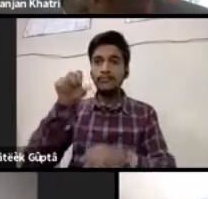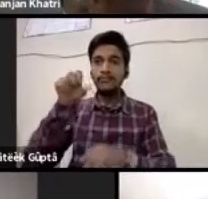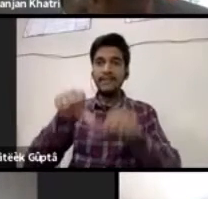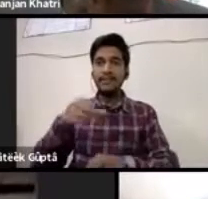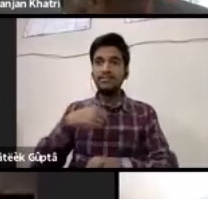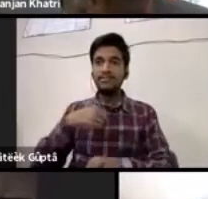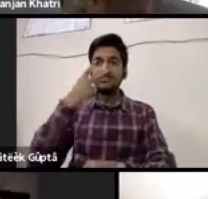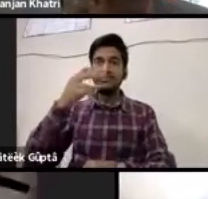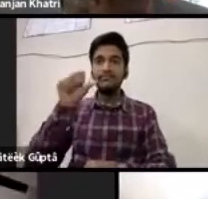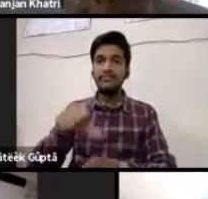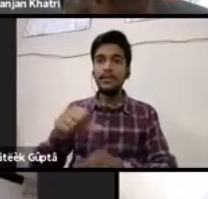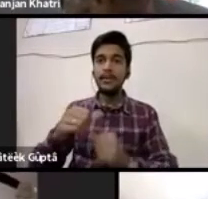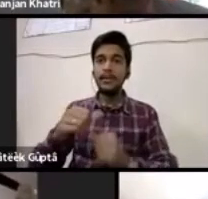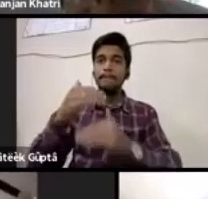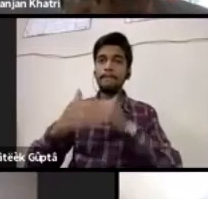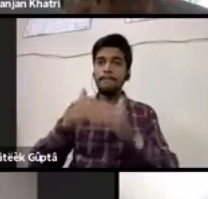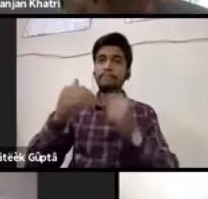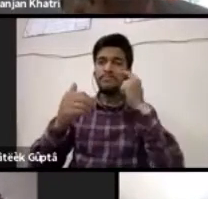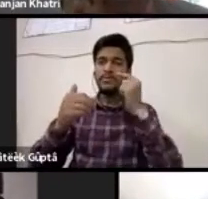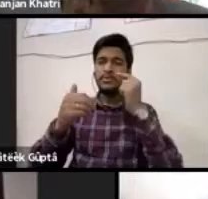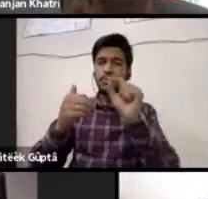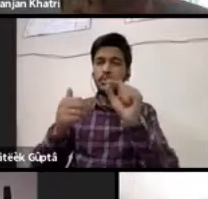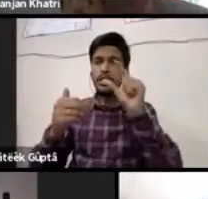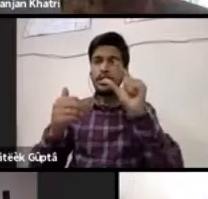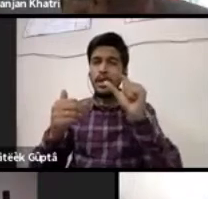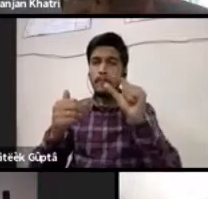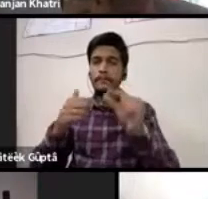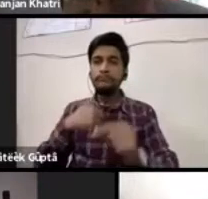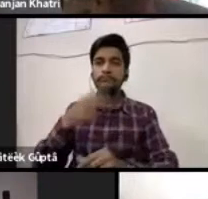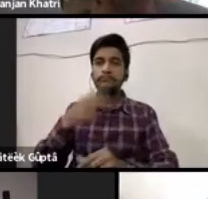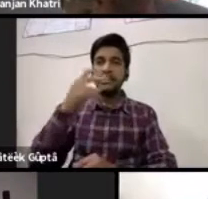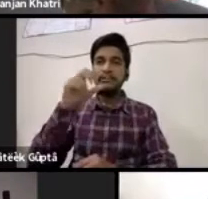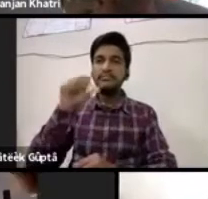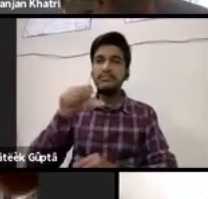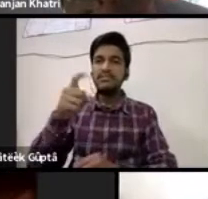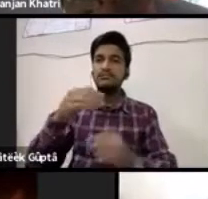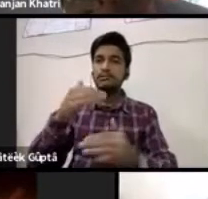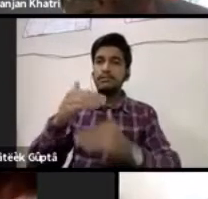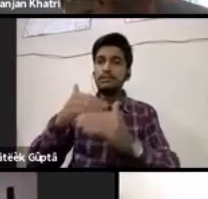vision, which sort of deteriorated when I was 11. So